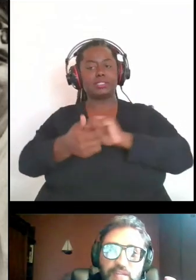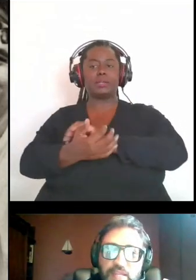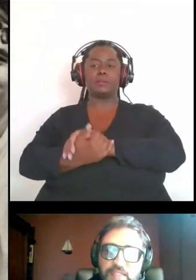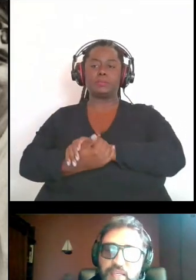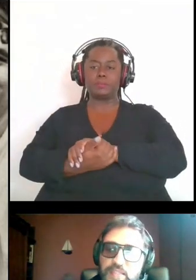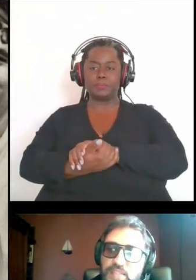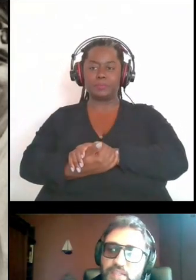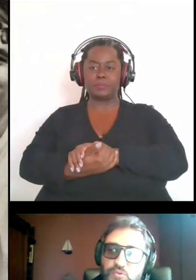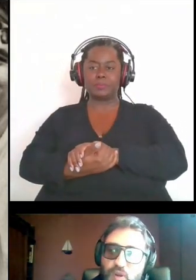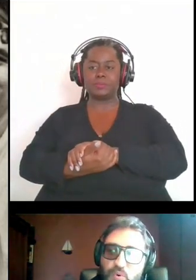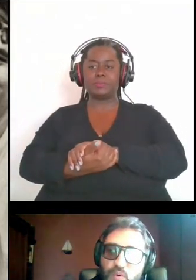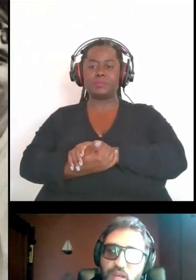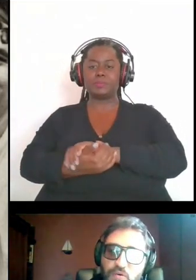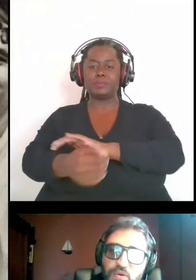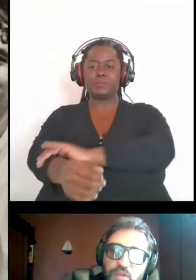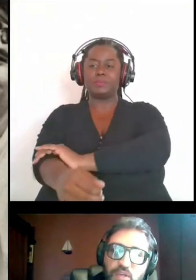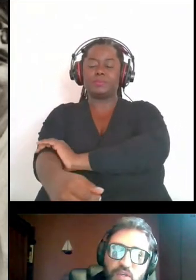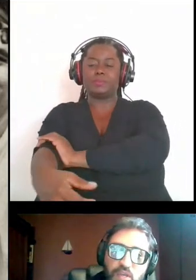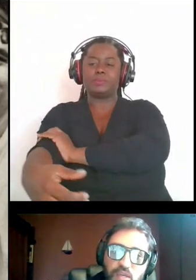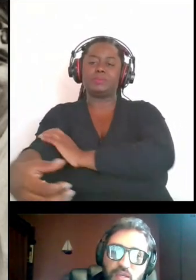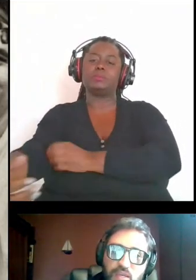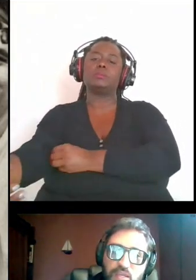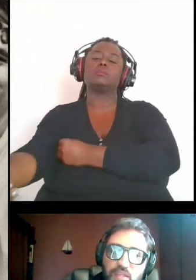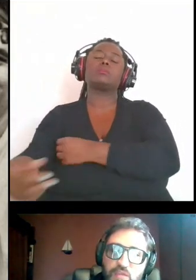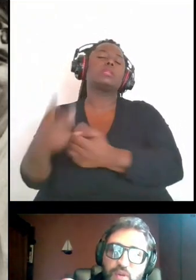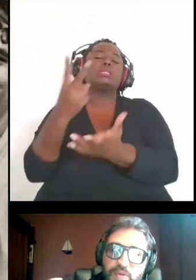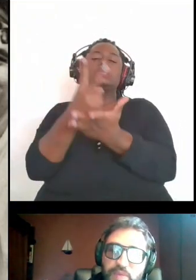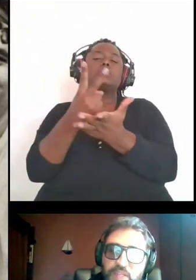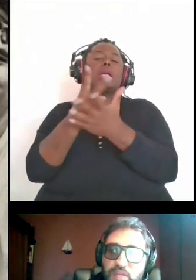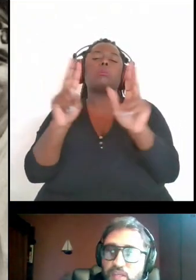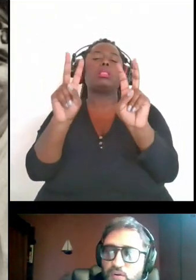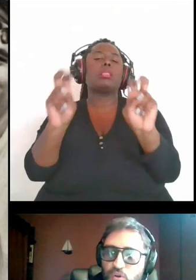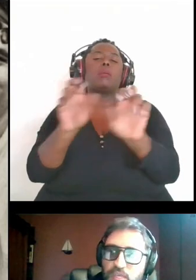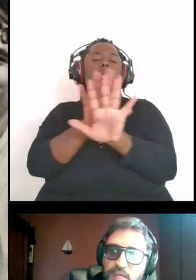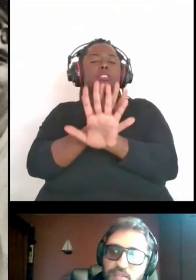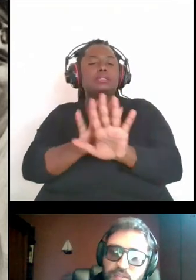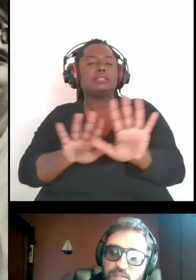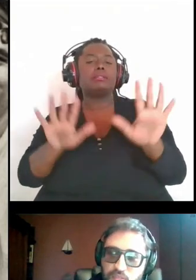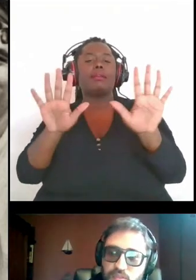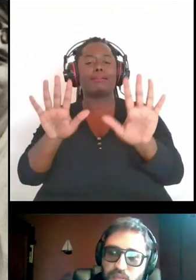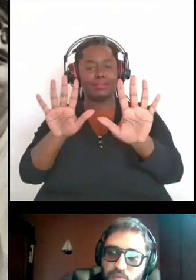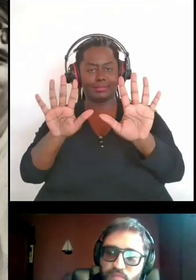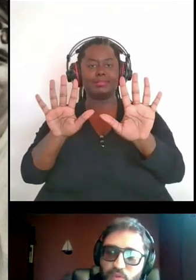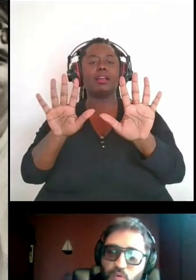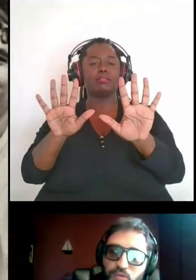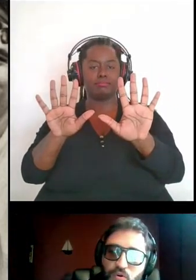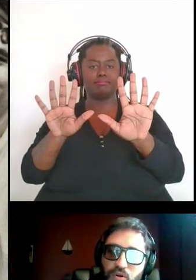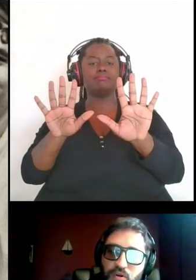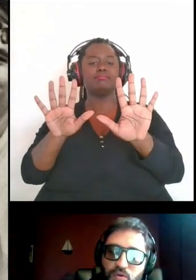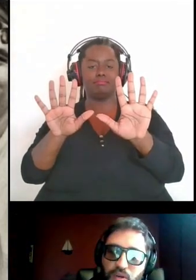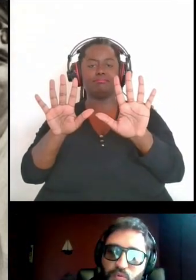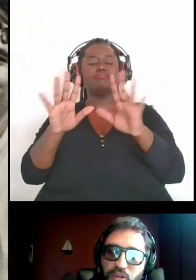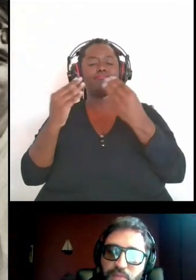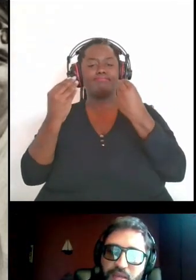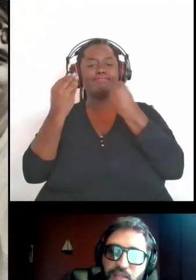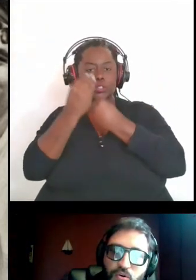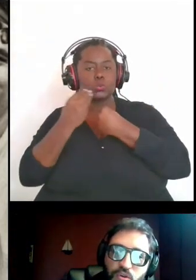an artist I always focus on sexual dissidents